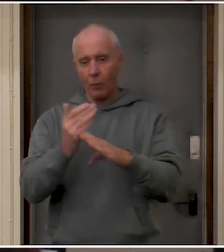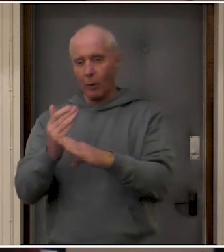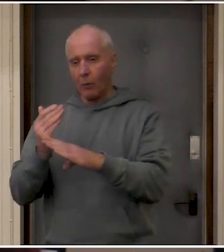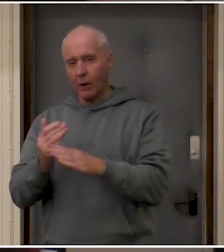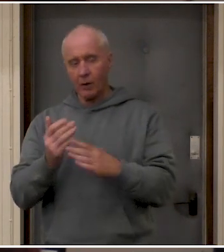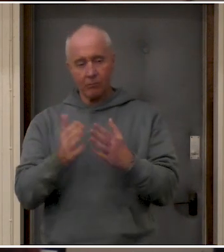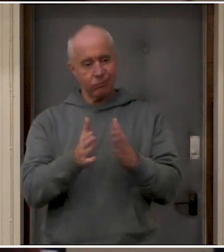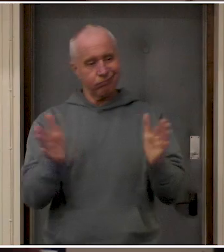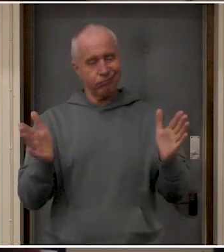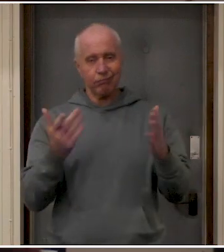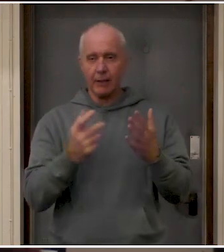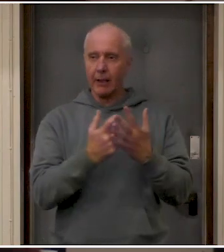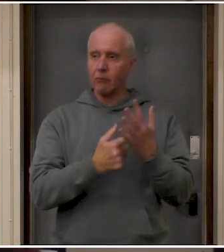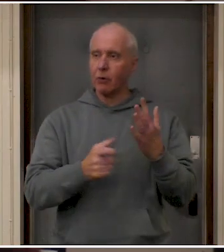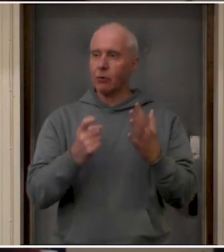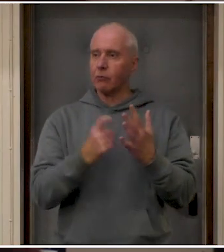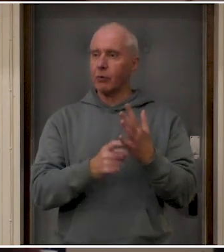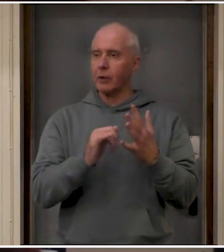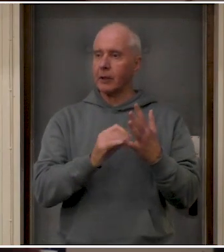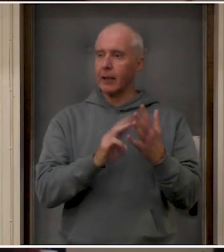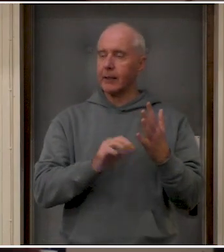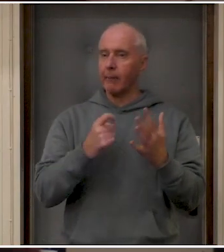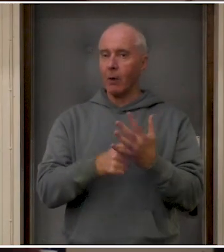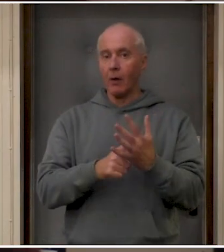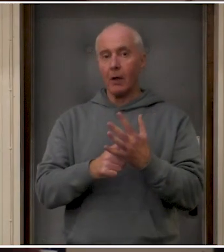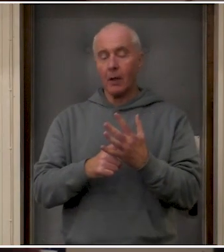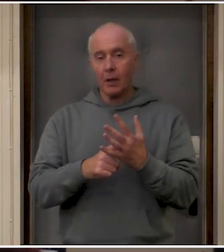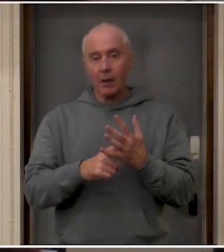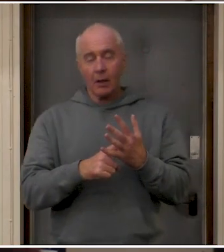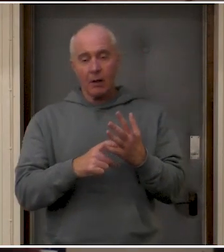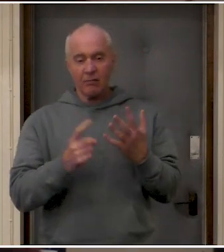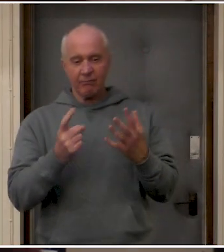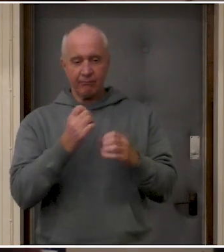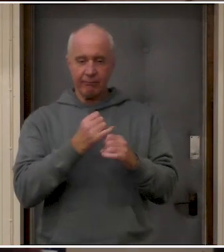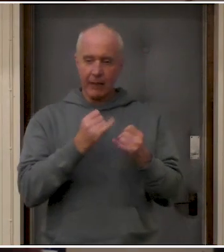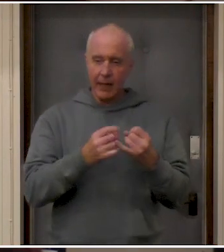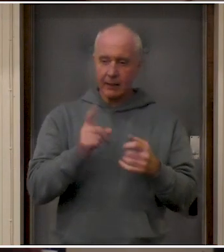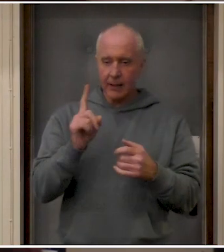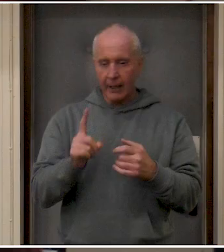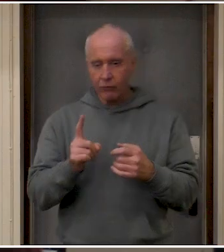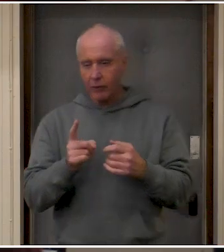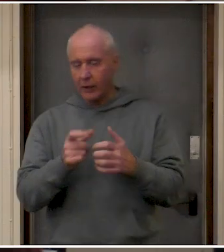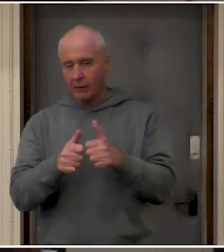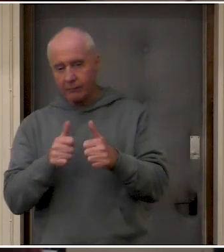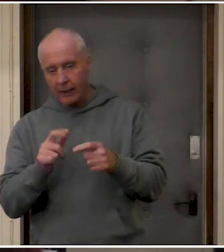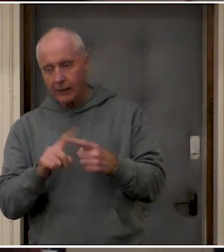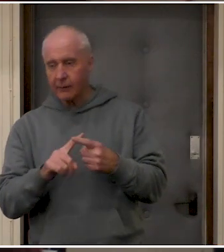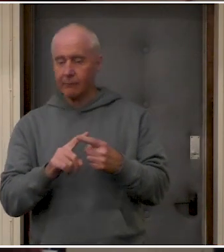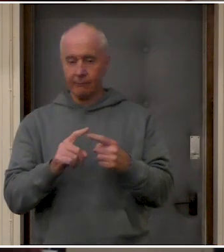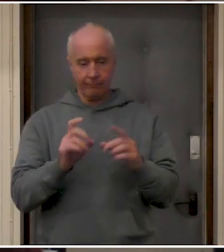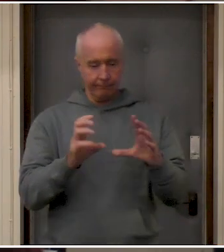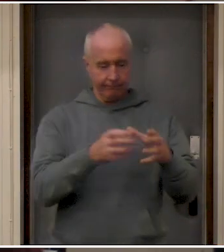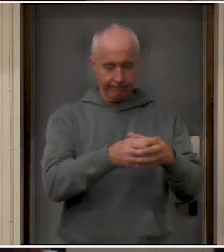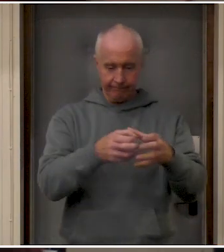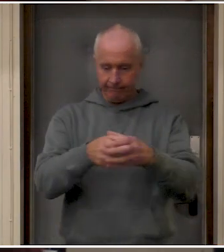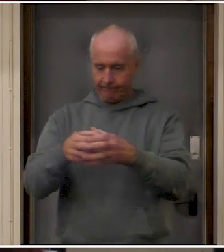Rolls-Royce SMR, Mike is working with utilities, energy users and policymakers to develop new scalable models to deploy nuclear solutions in